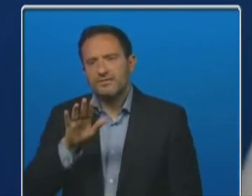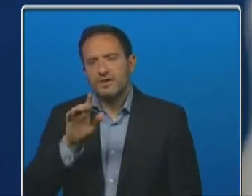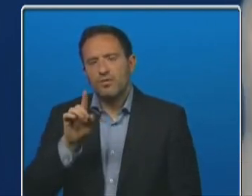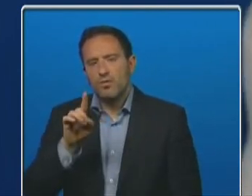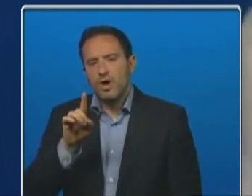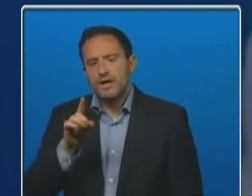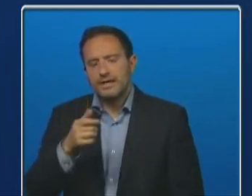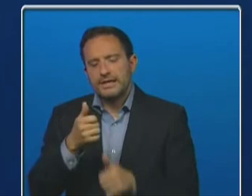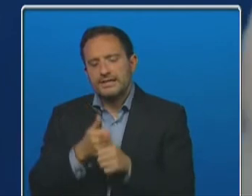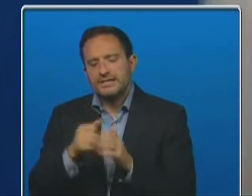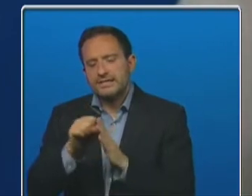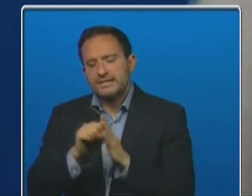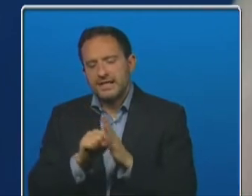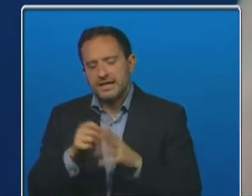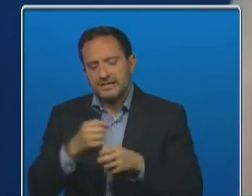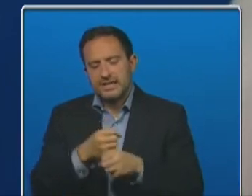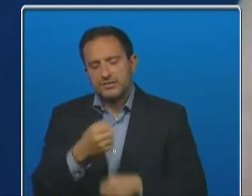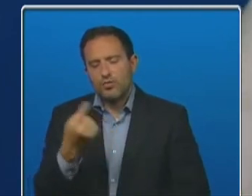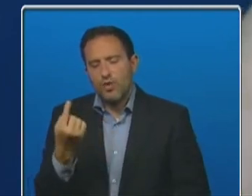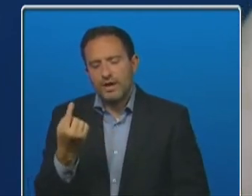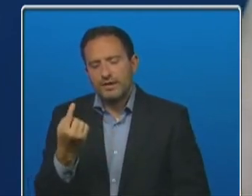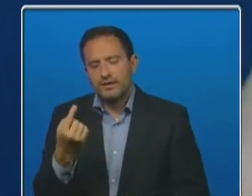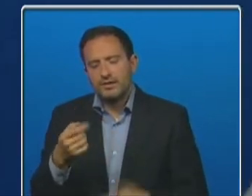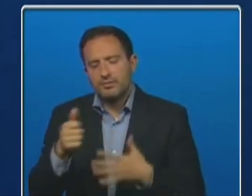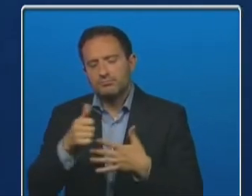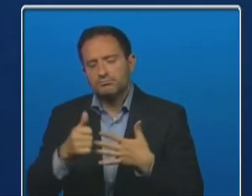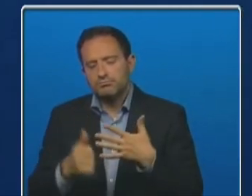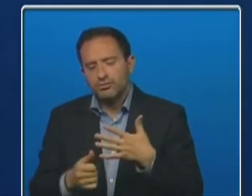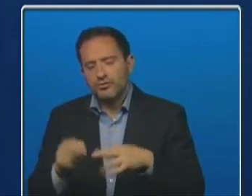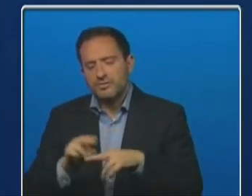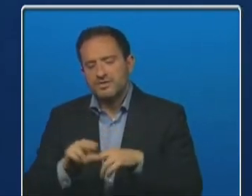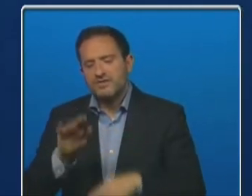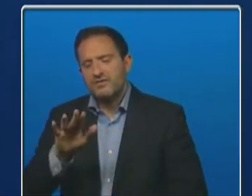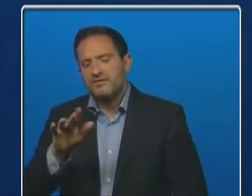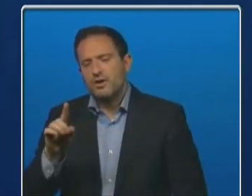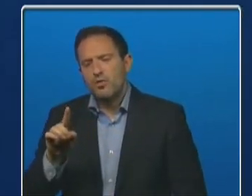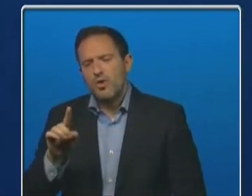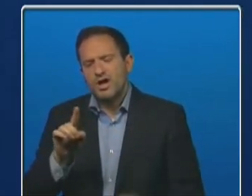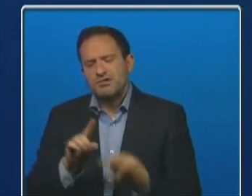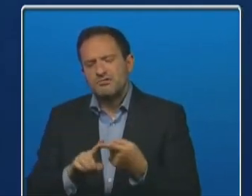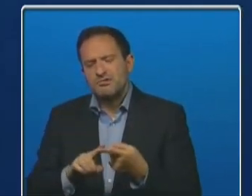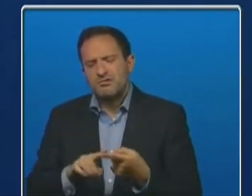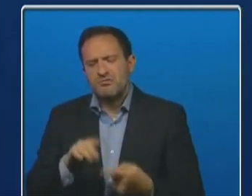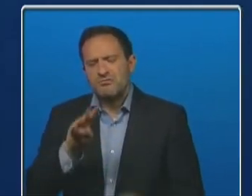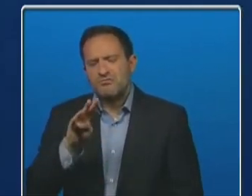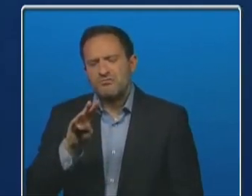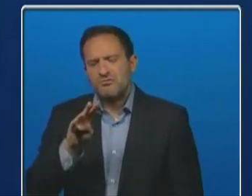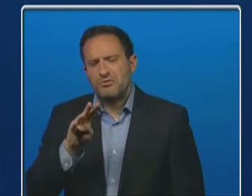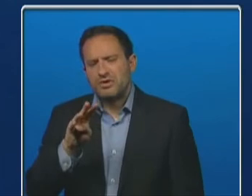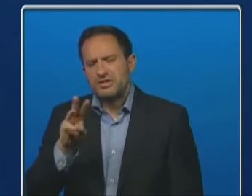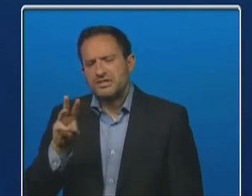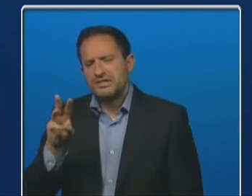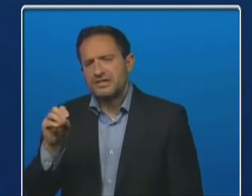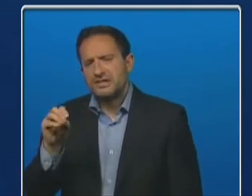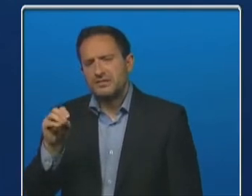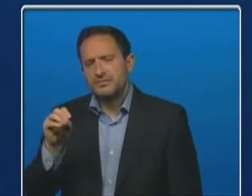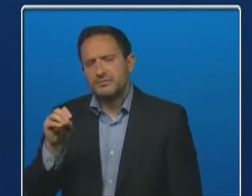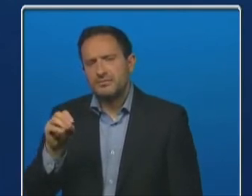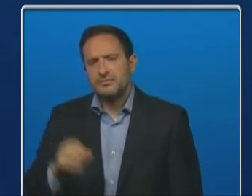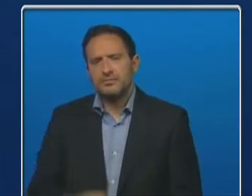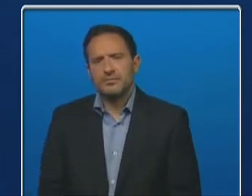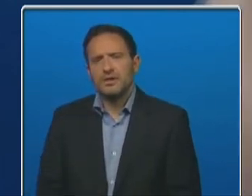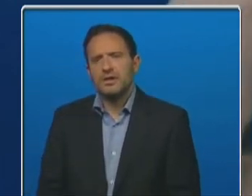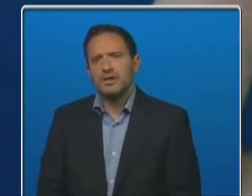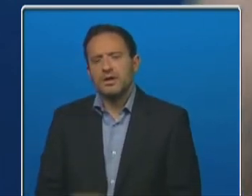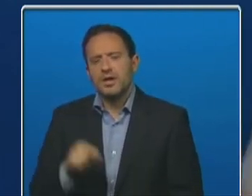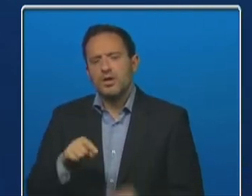state gets one to start with. So the rankings from seat 51 to about 460. Okay, so fantastic. You'll